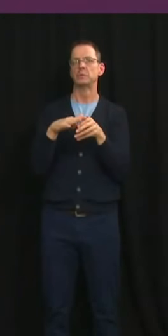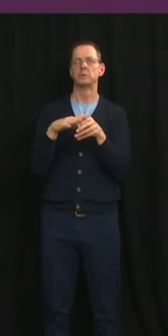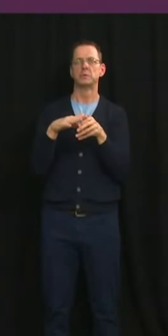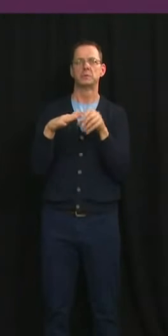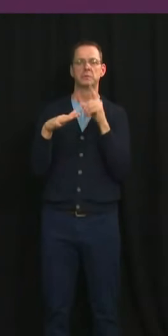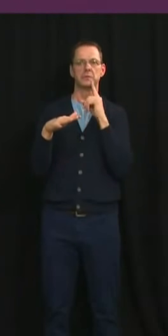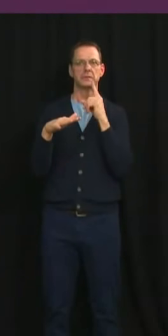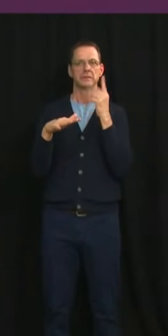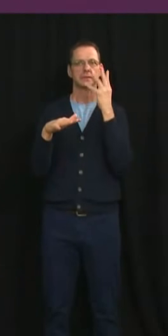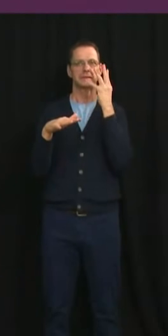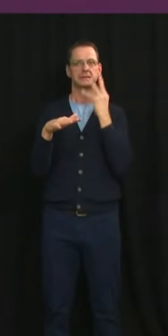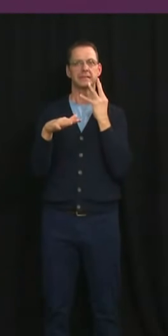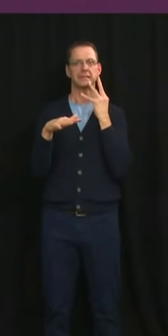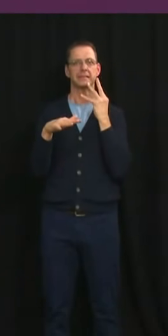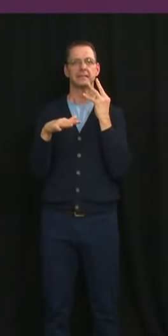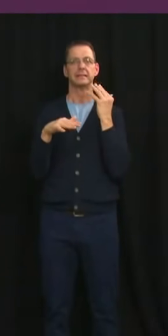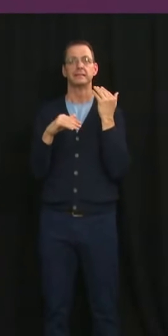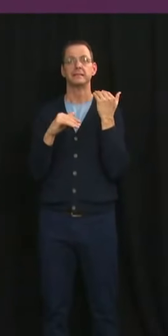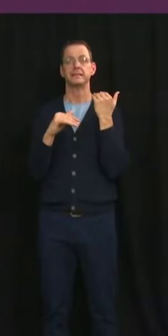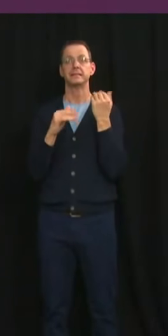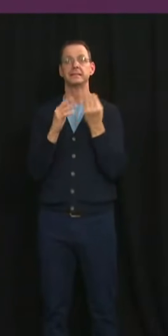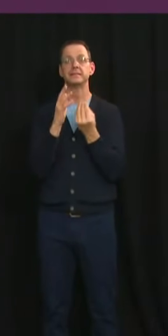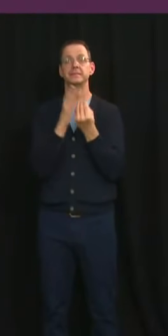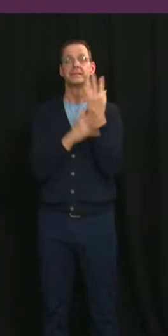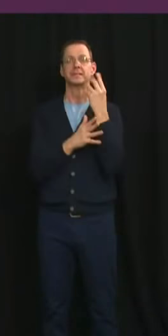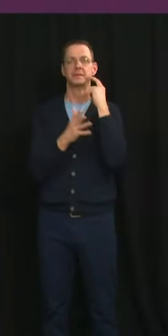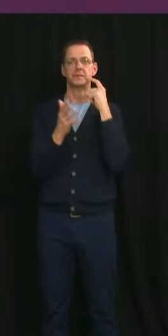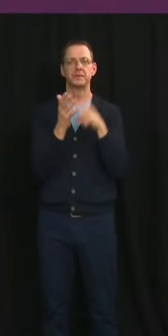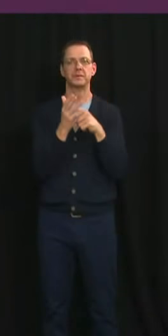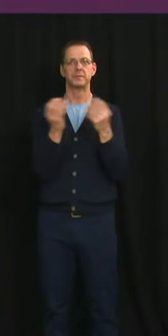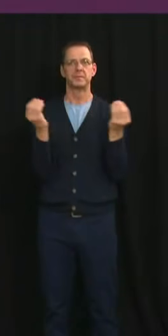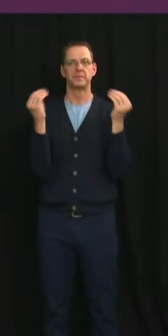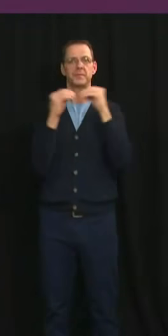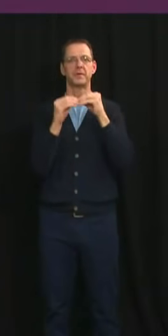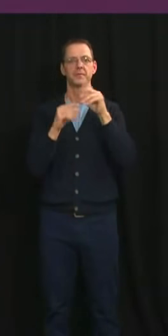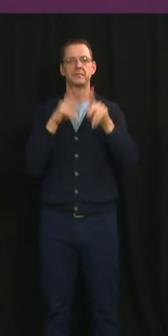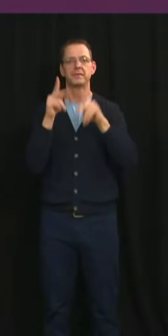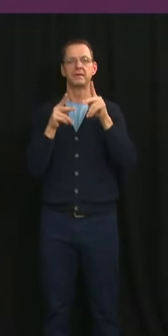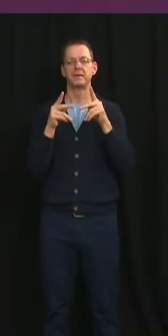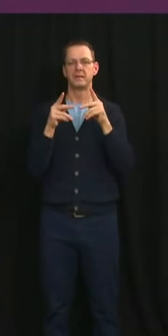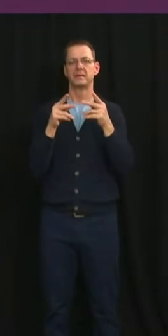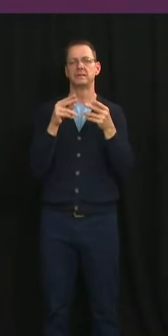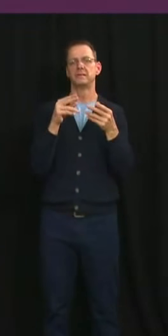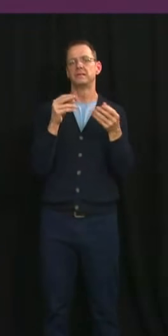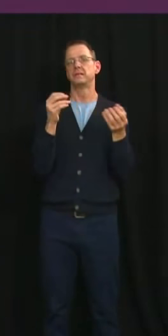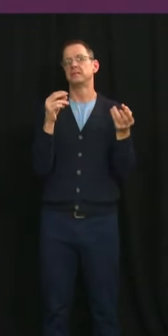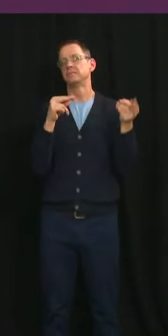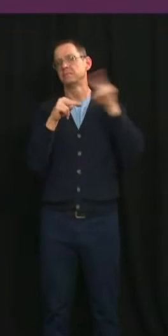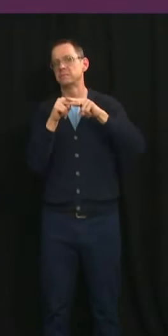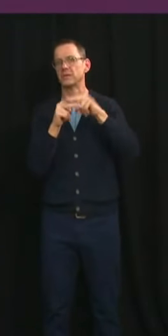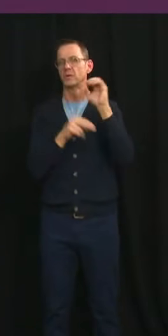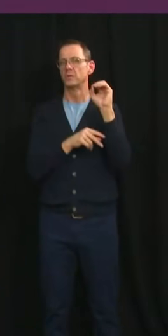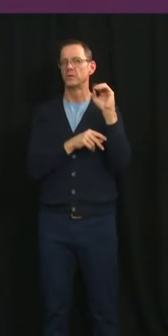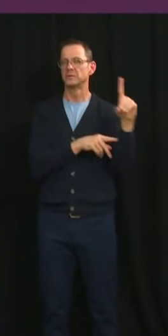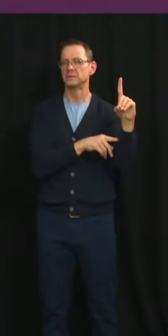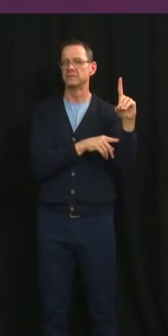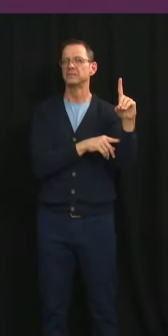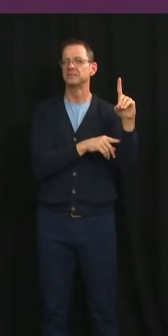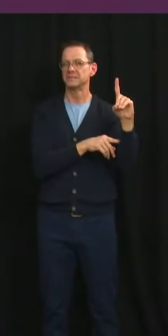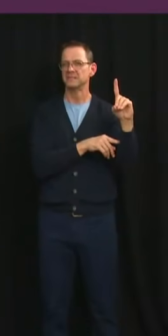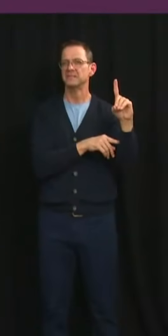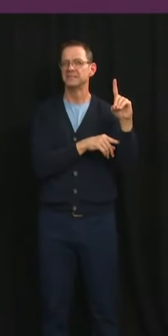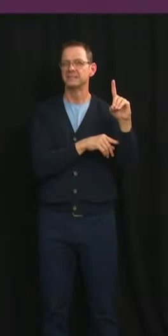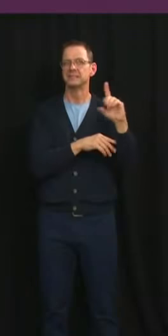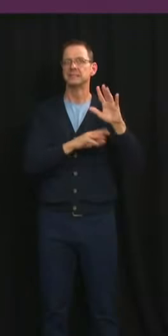corrected within 2 or 3 weeks, but those are some of the examples, I think, of where we got it wrong. But when you talk about opening and closing,